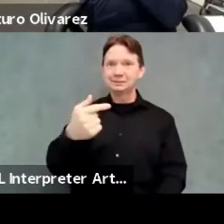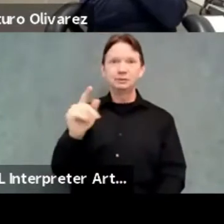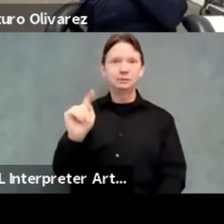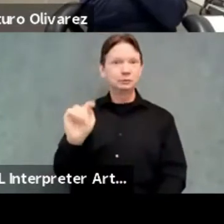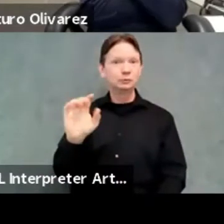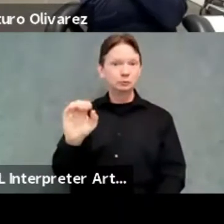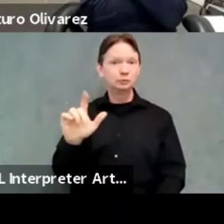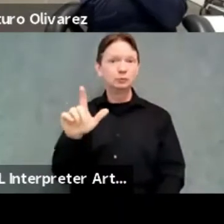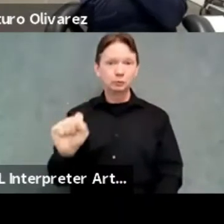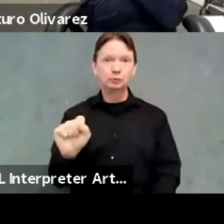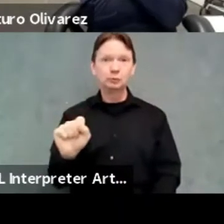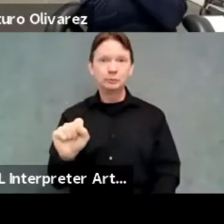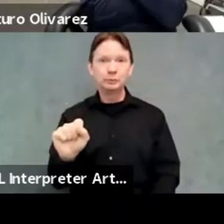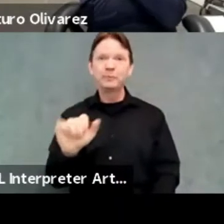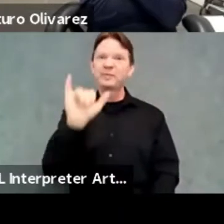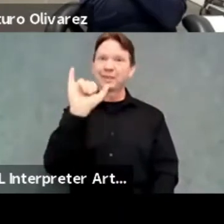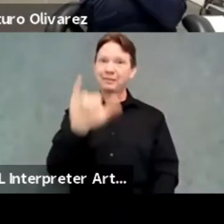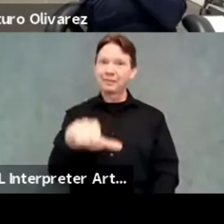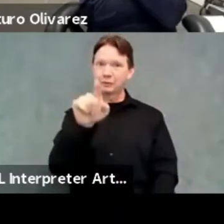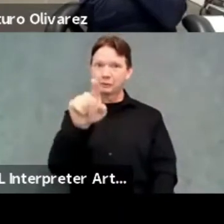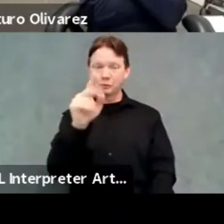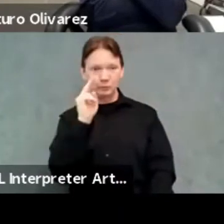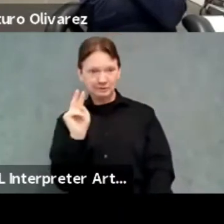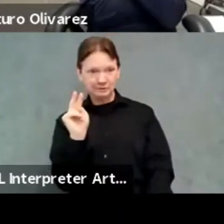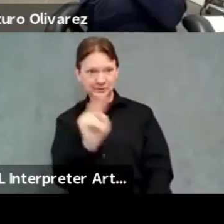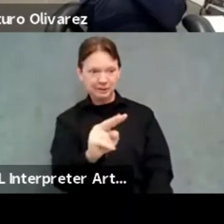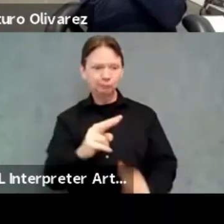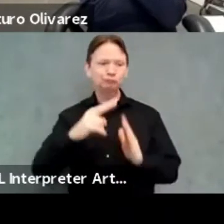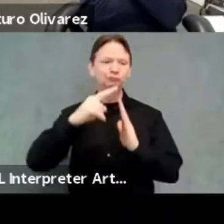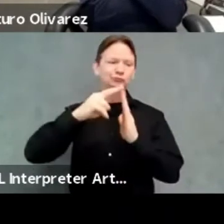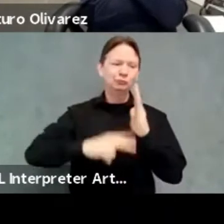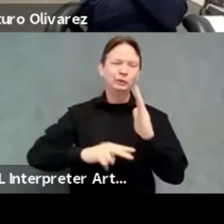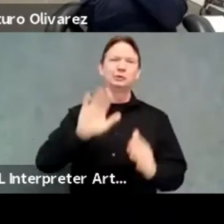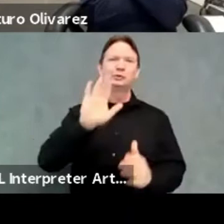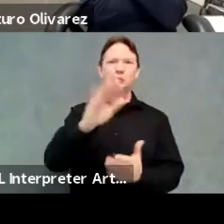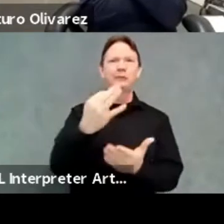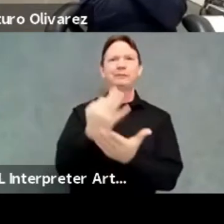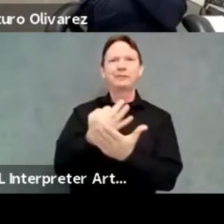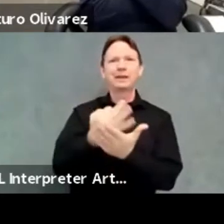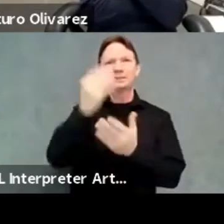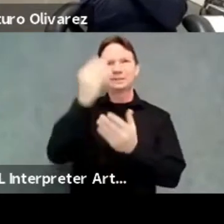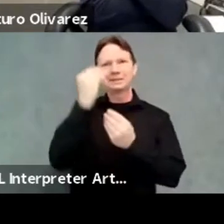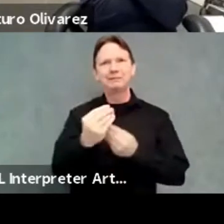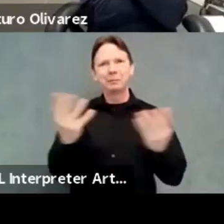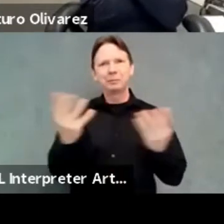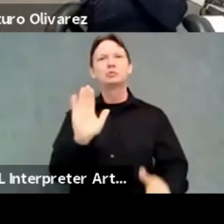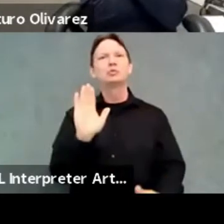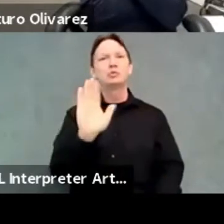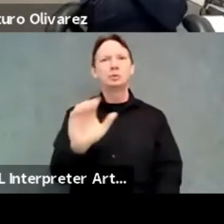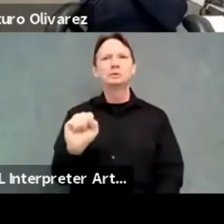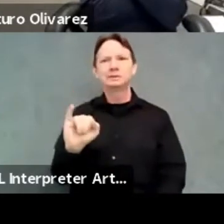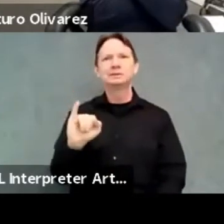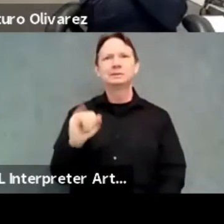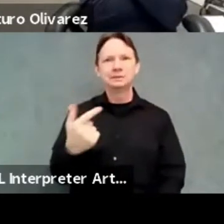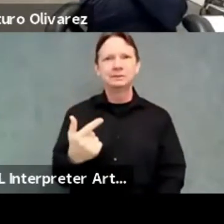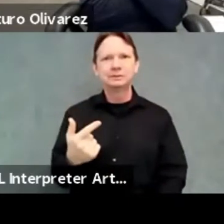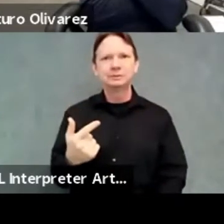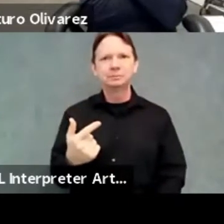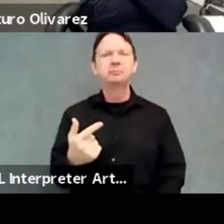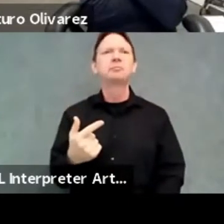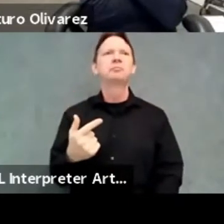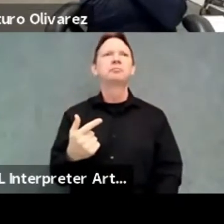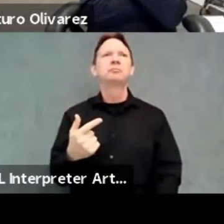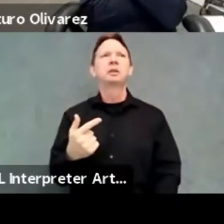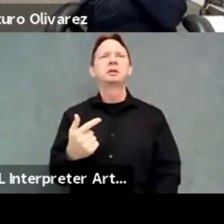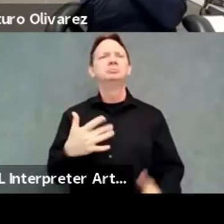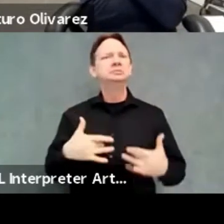view the financial statements for your SIG. The financial statements are monthly. They typically lag a few weeks